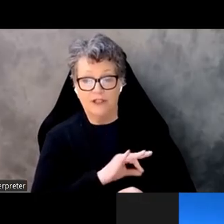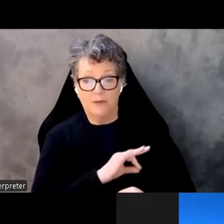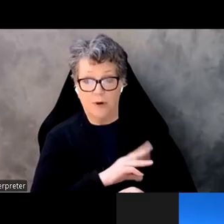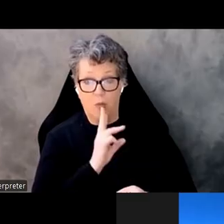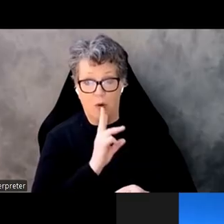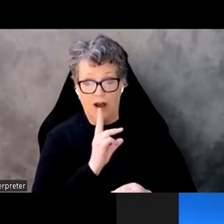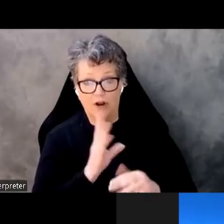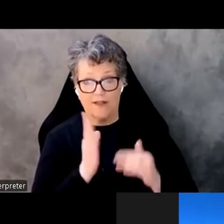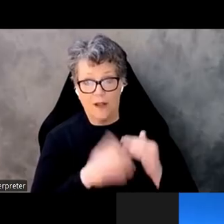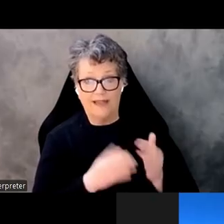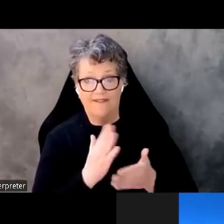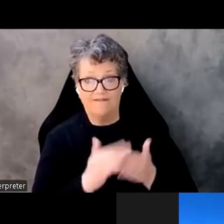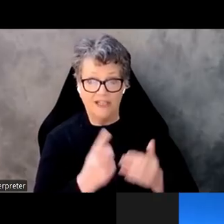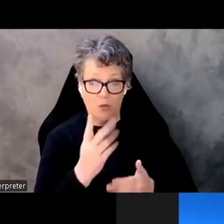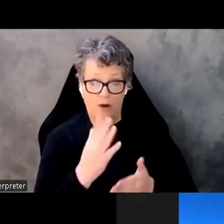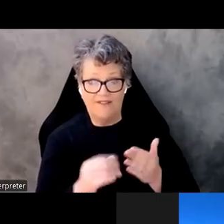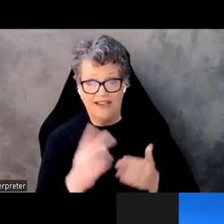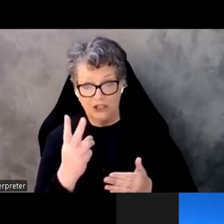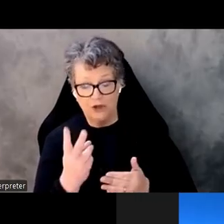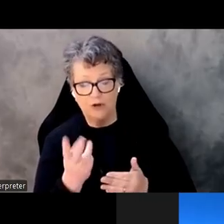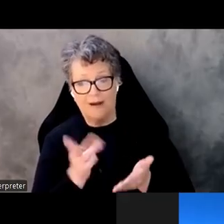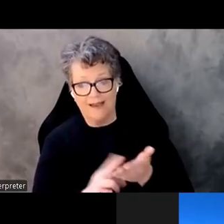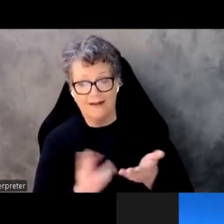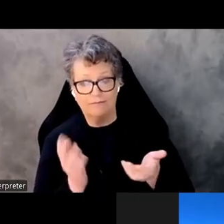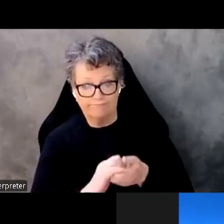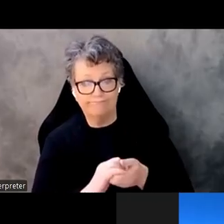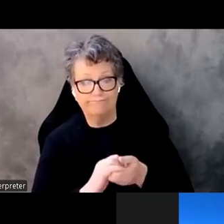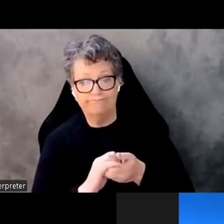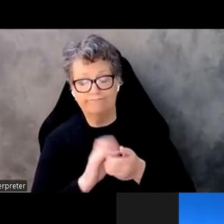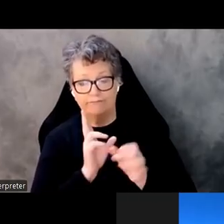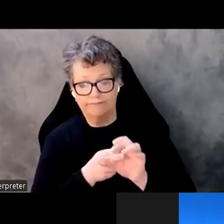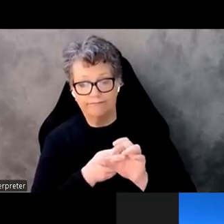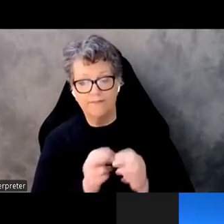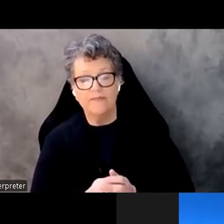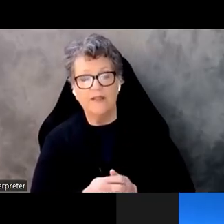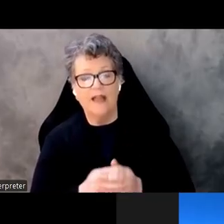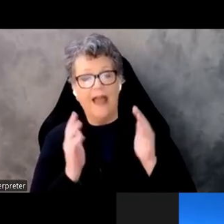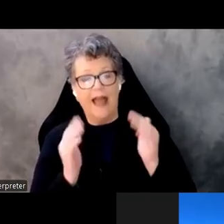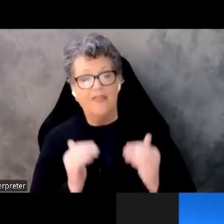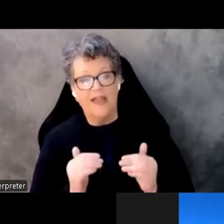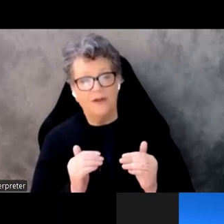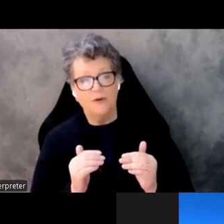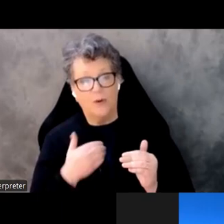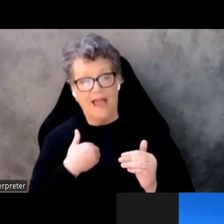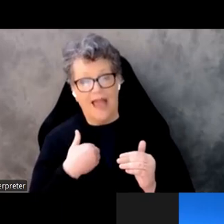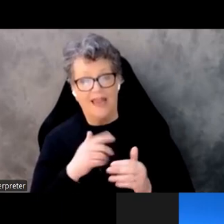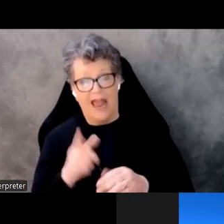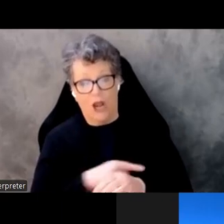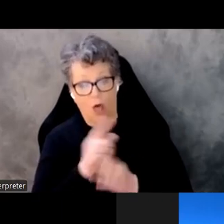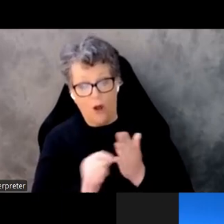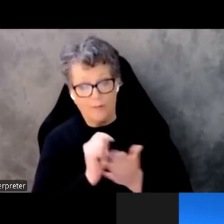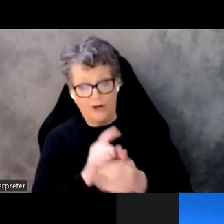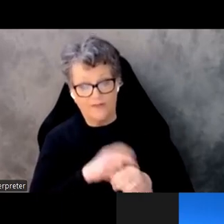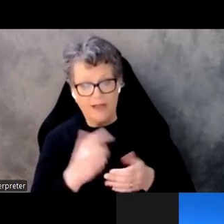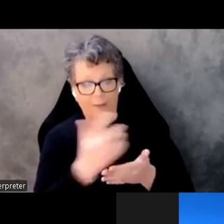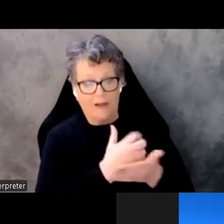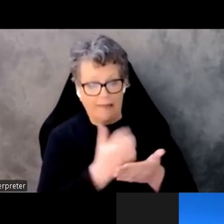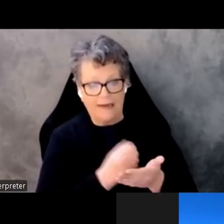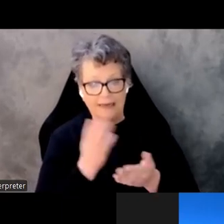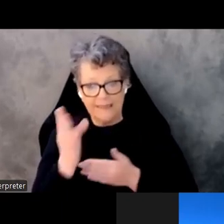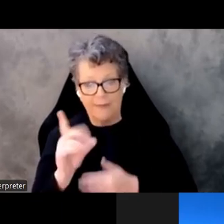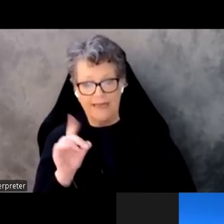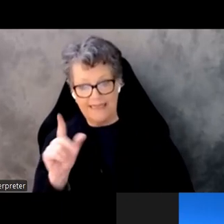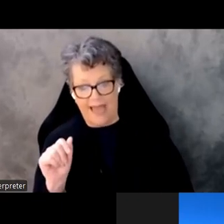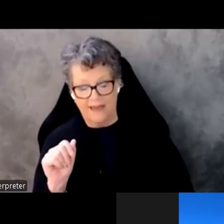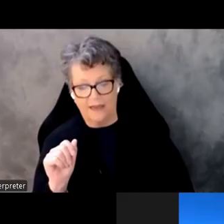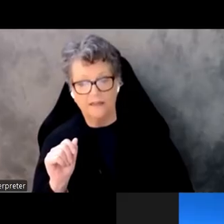program previously by signing and joining the partnership agreement. And then we entered into a long period of time collecting and submitting data on